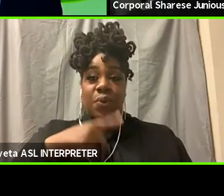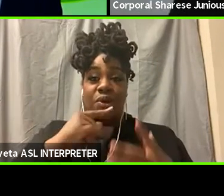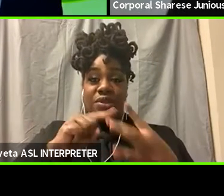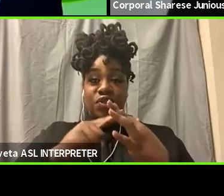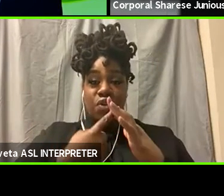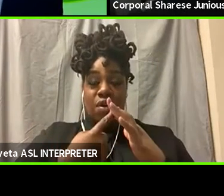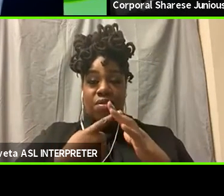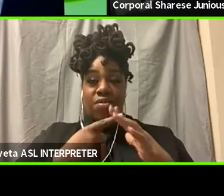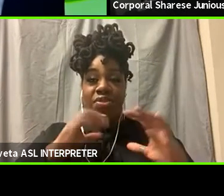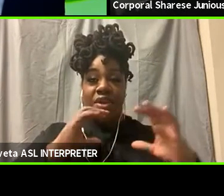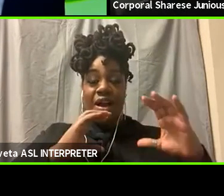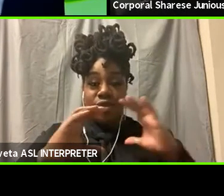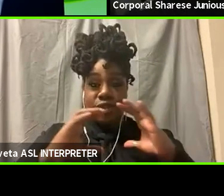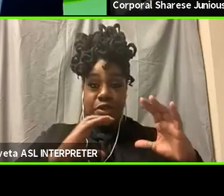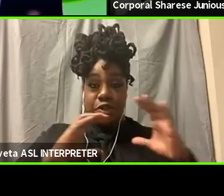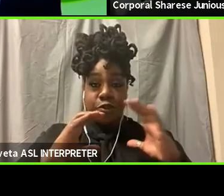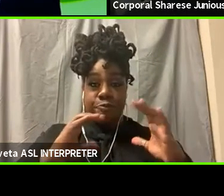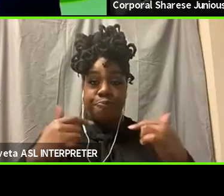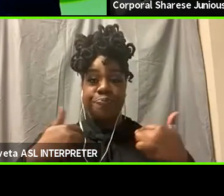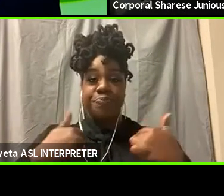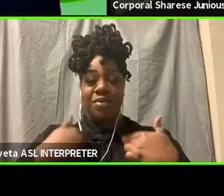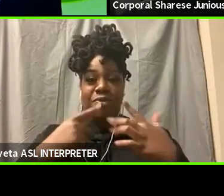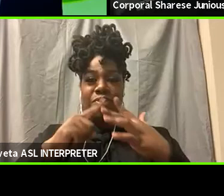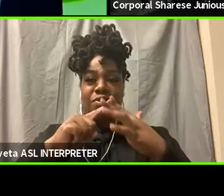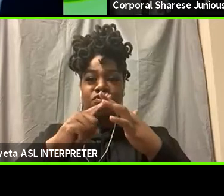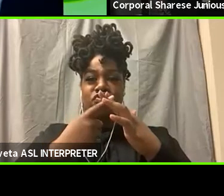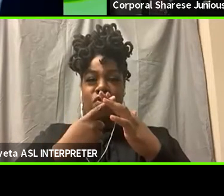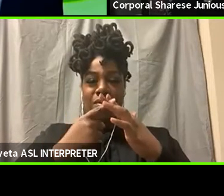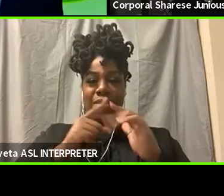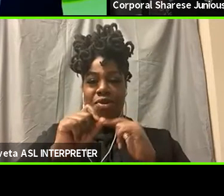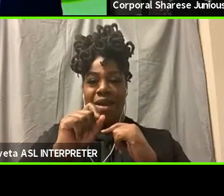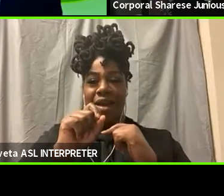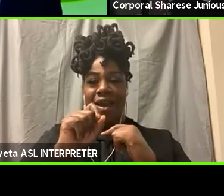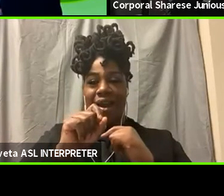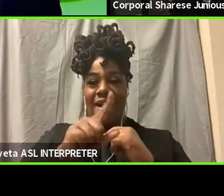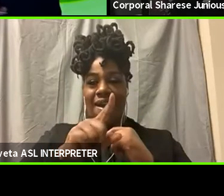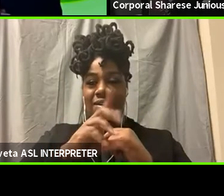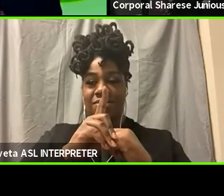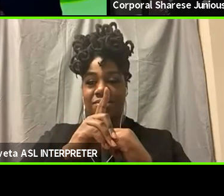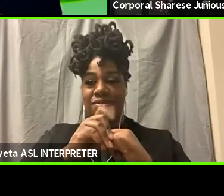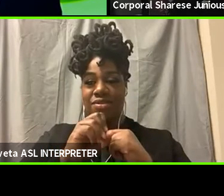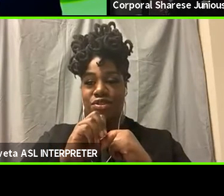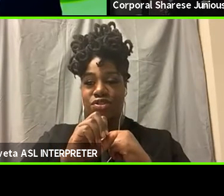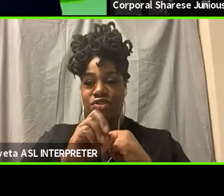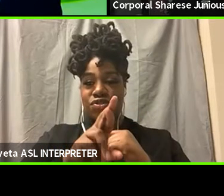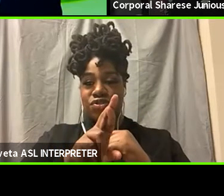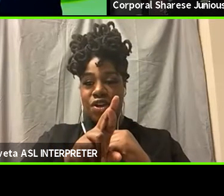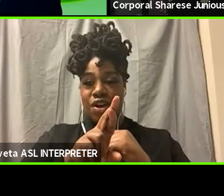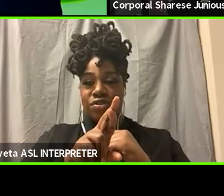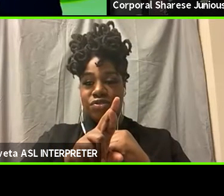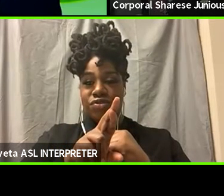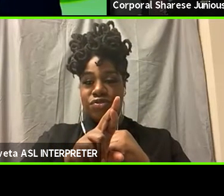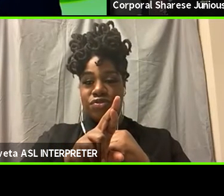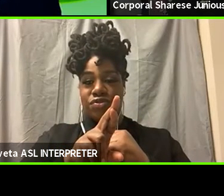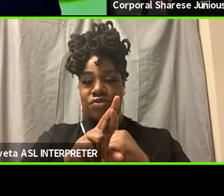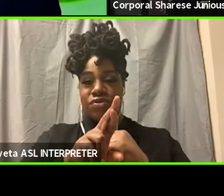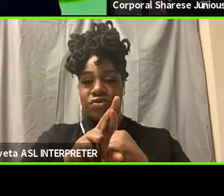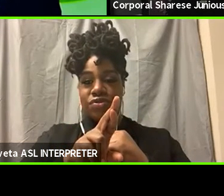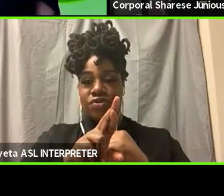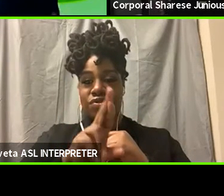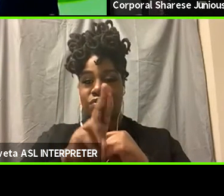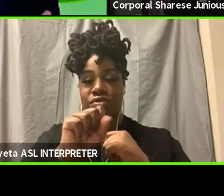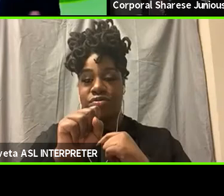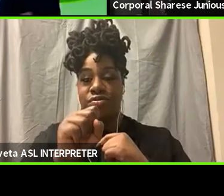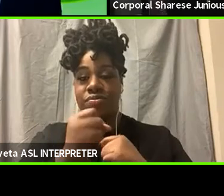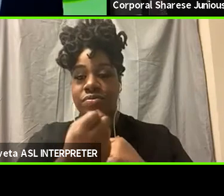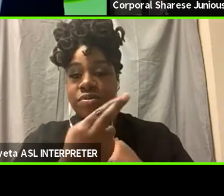and I'm going to begin by asking Dr. Schreiberg a question. And something Dr. McKnight said made me